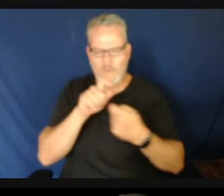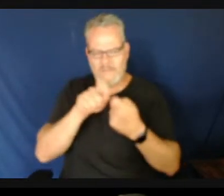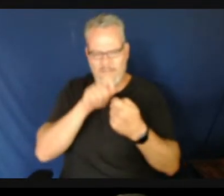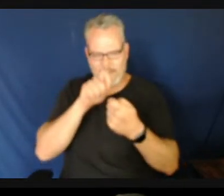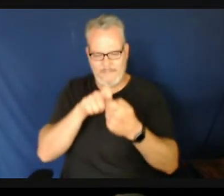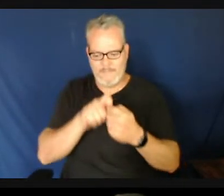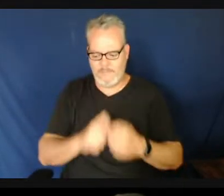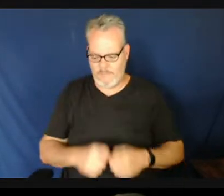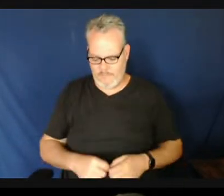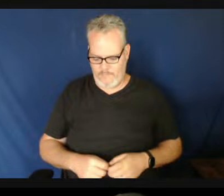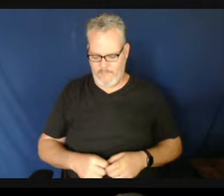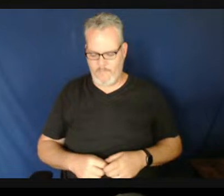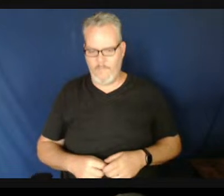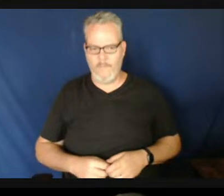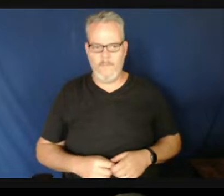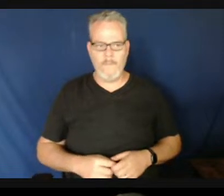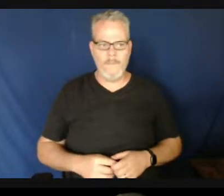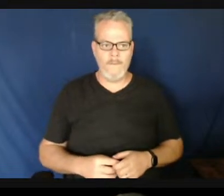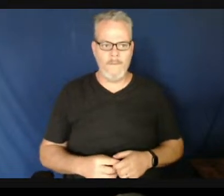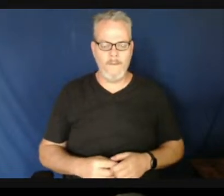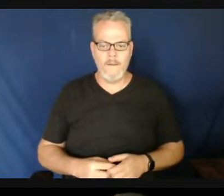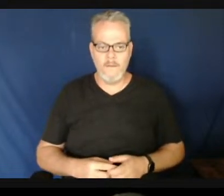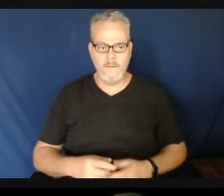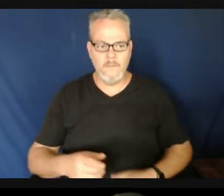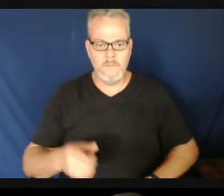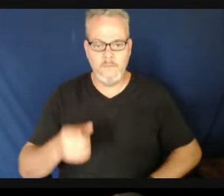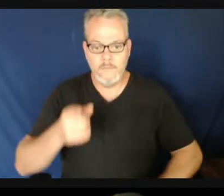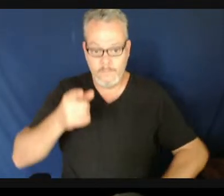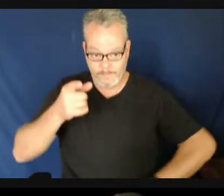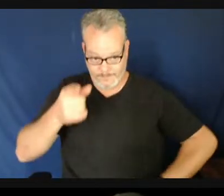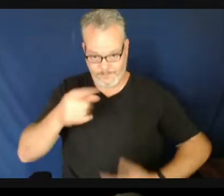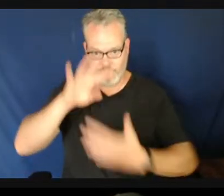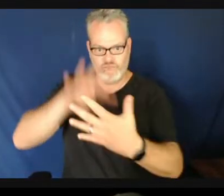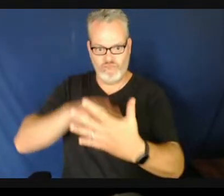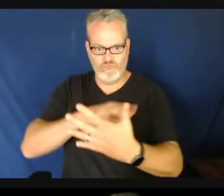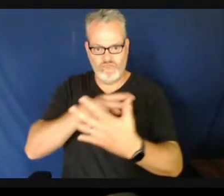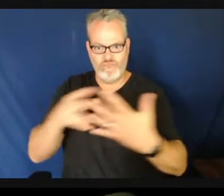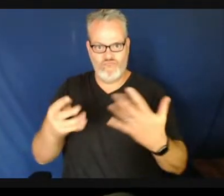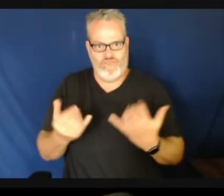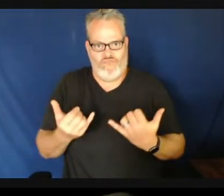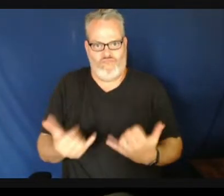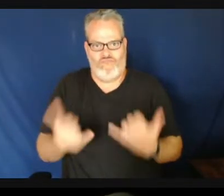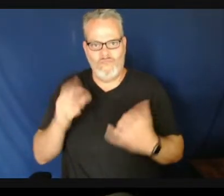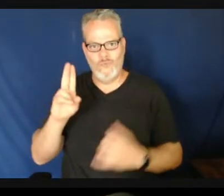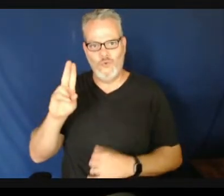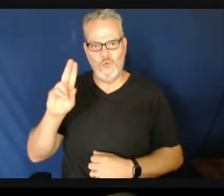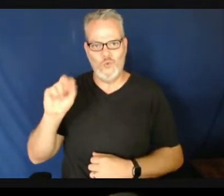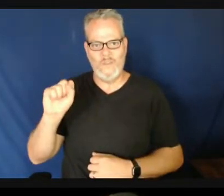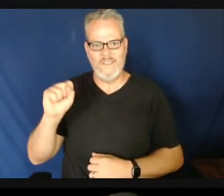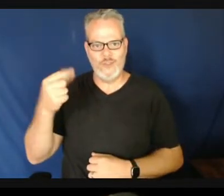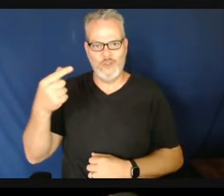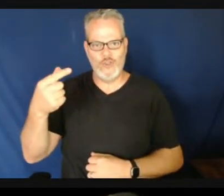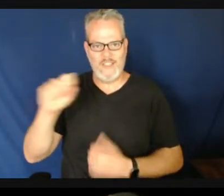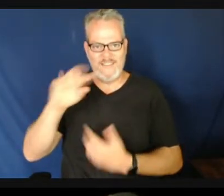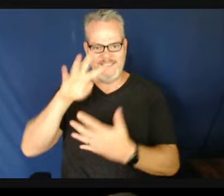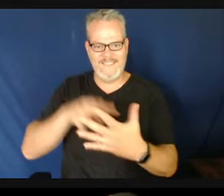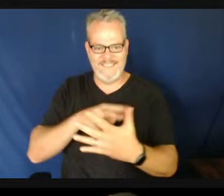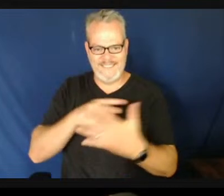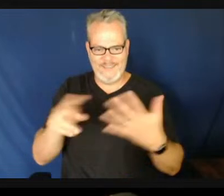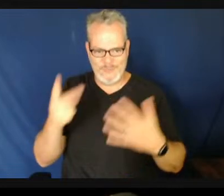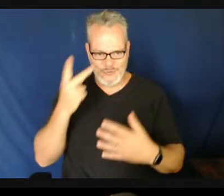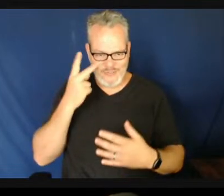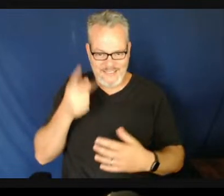So here is our current notation in the USGS table, noting episode 18 and the beginning of intermittent low-level activity.